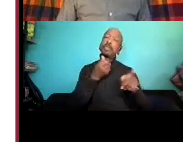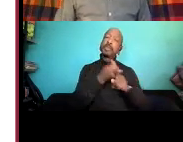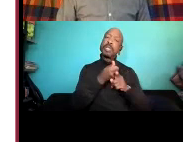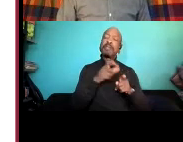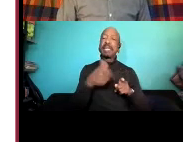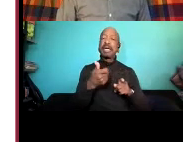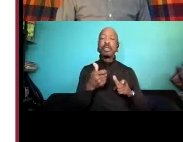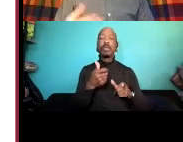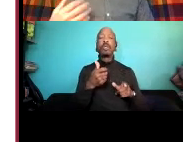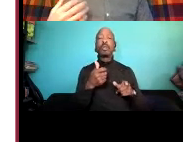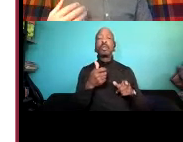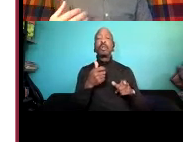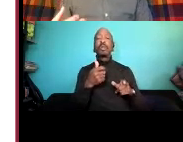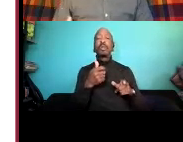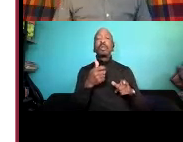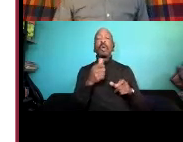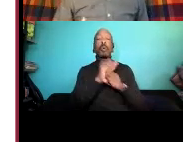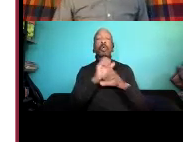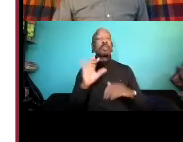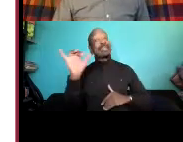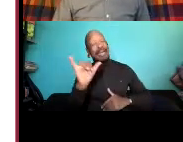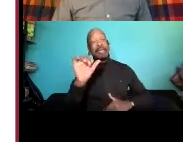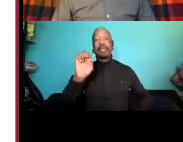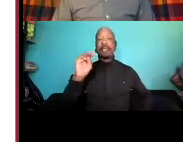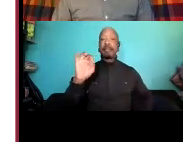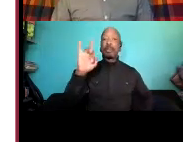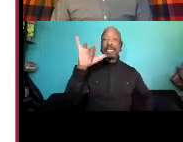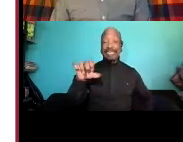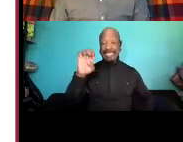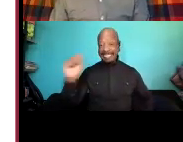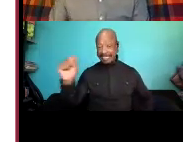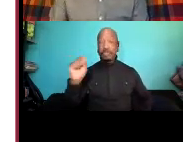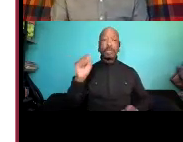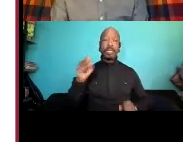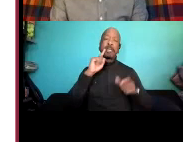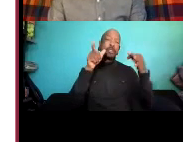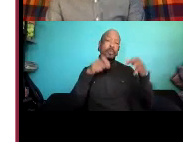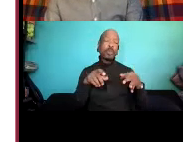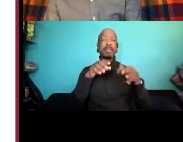like employees. You could all be managing members of your LLC.